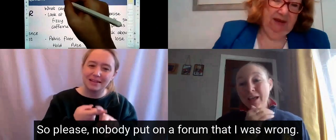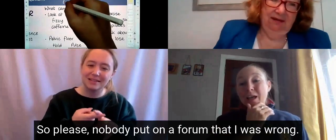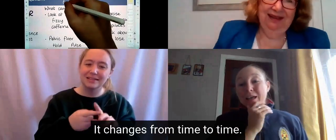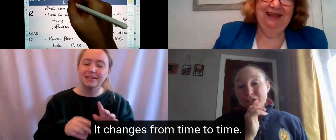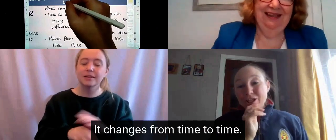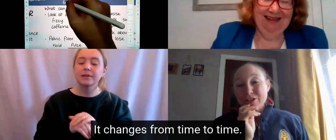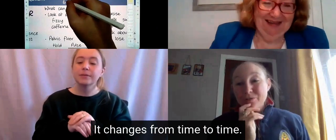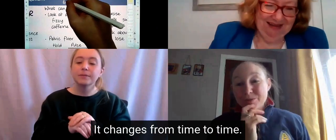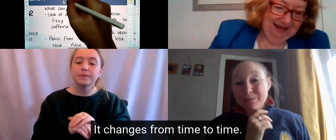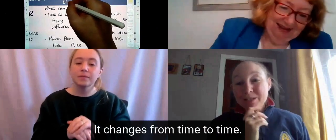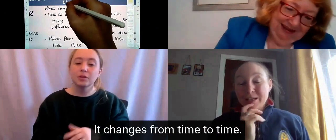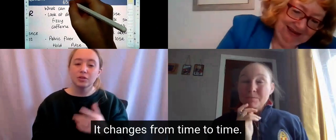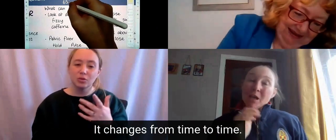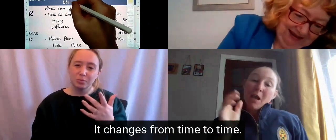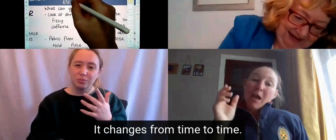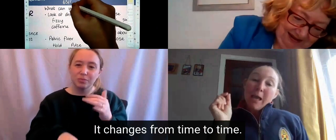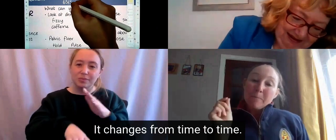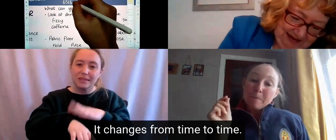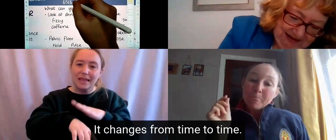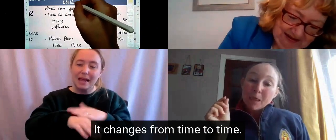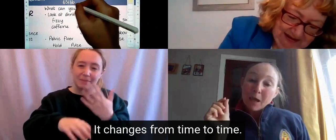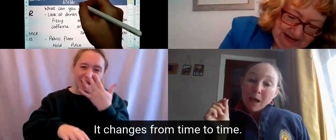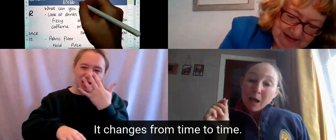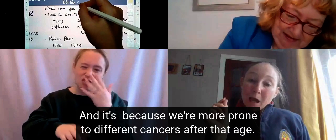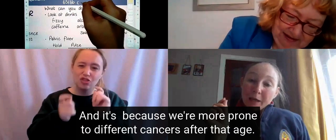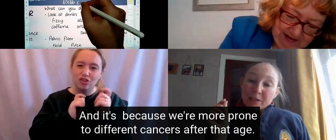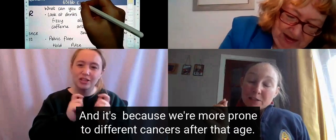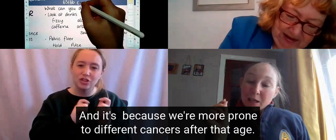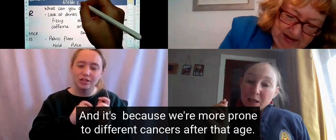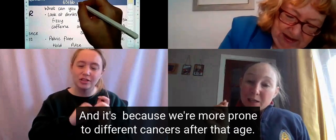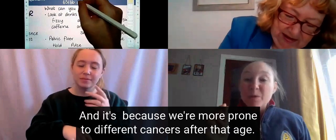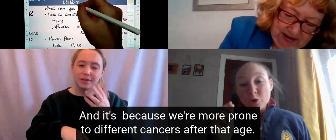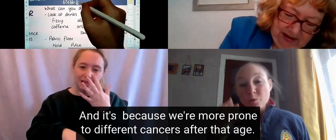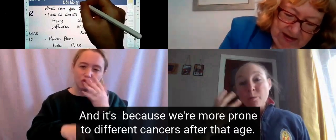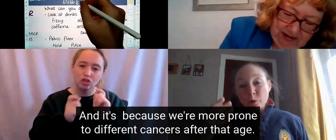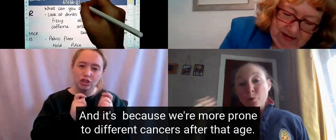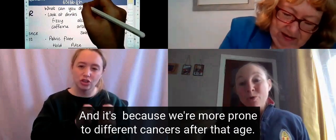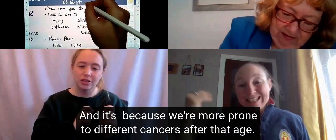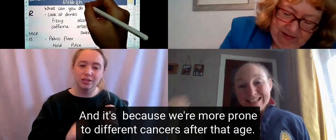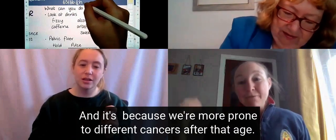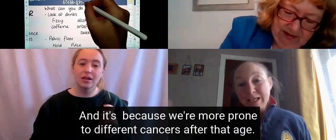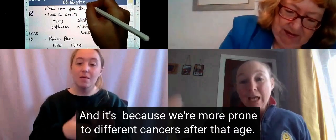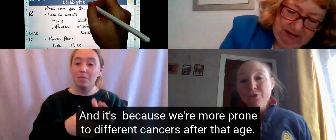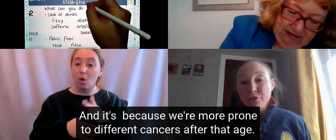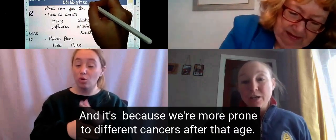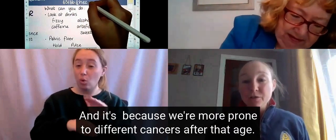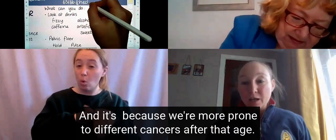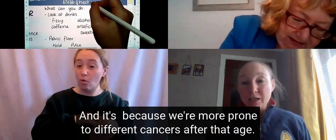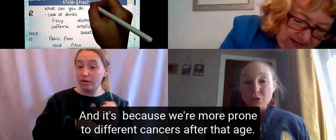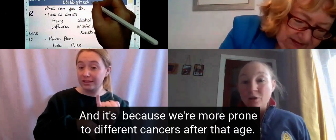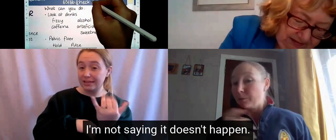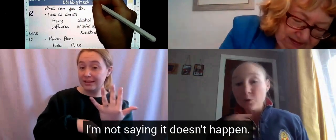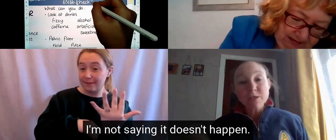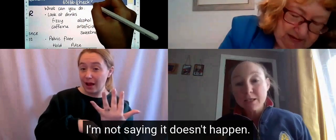wrong. It changes from time to time. And it's because we're more prone to different cancers after